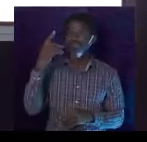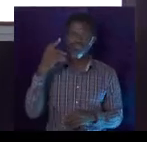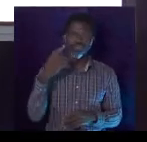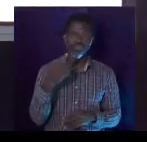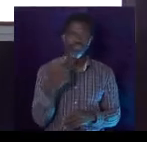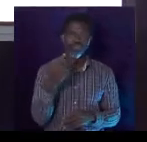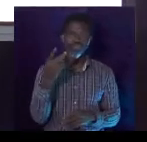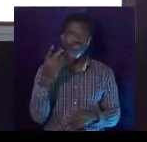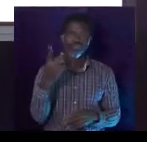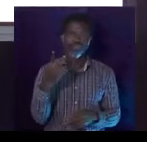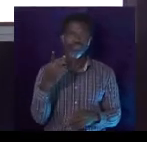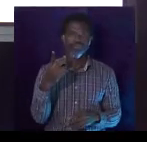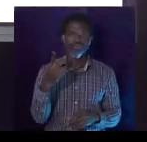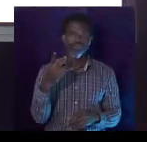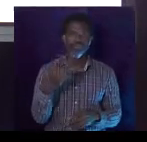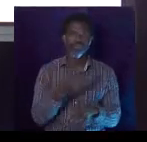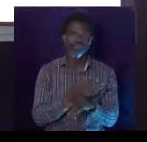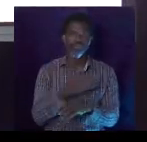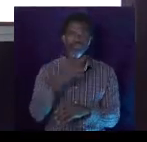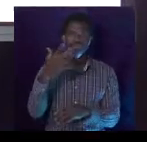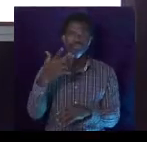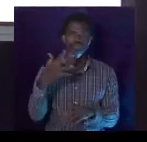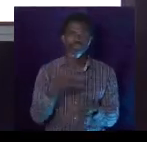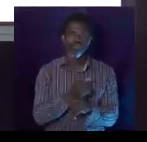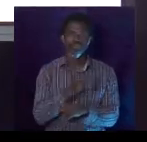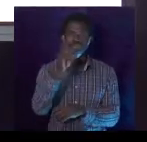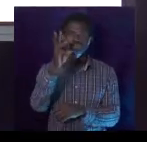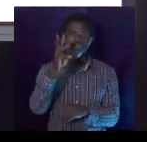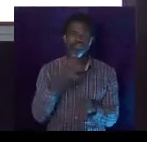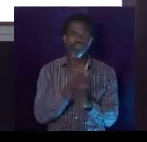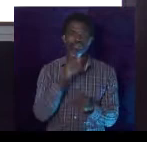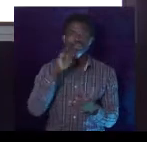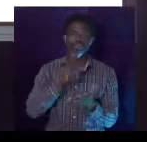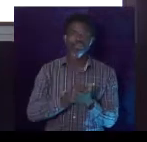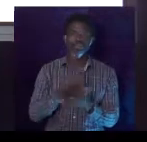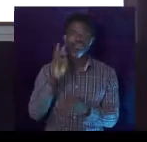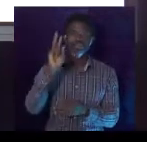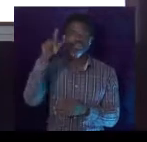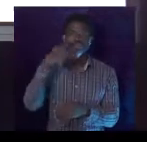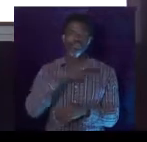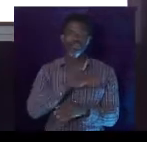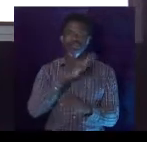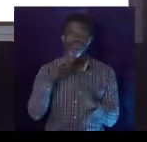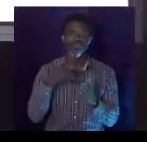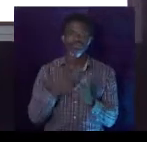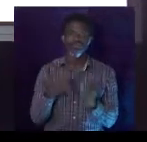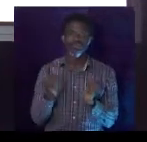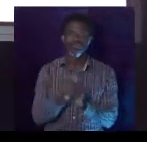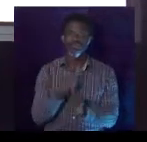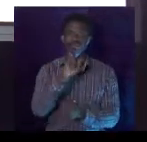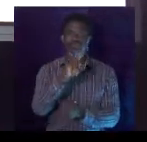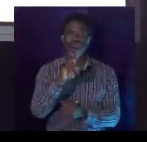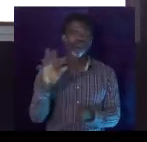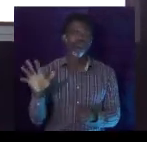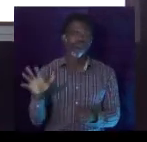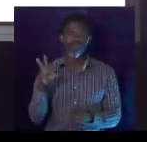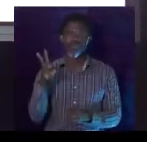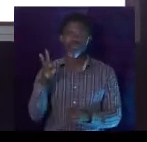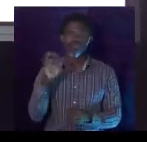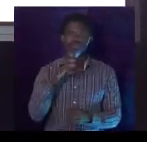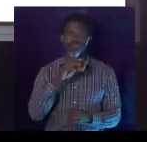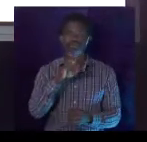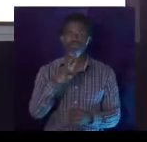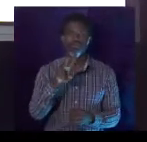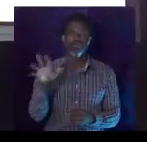after 2 is 3. So multiply 2 times 3 and you get 6. Now take that 6 up and complete it with